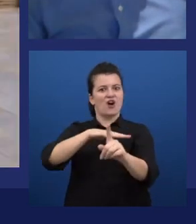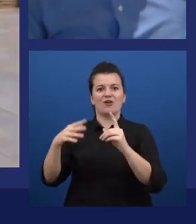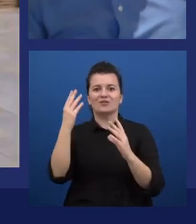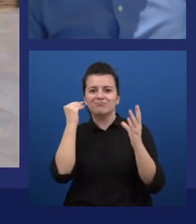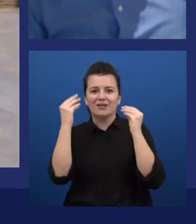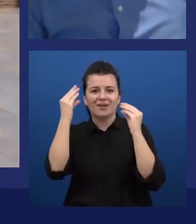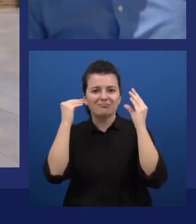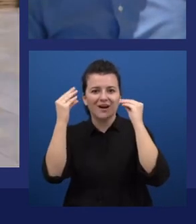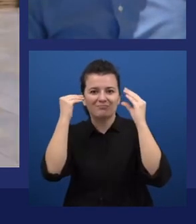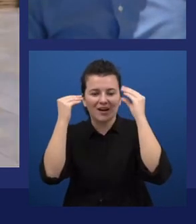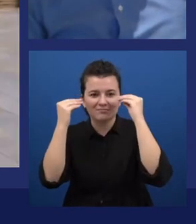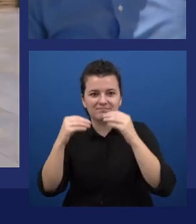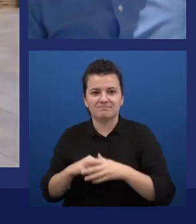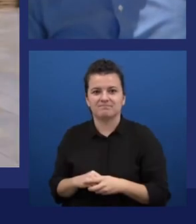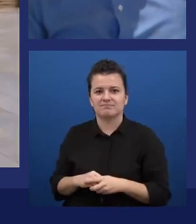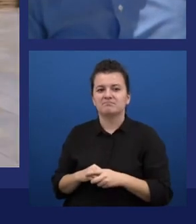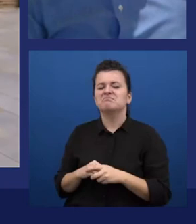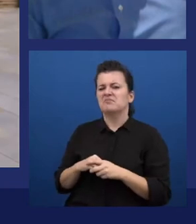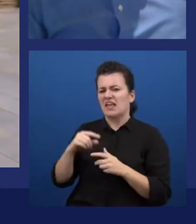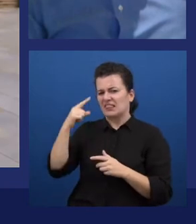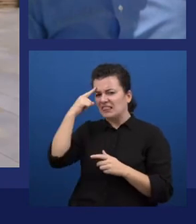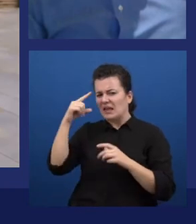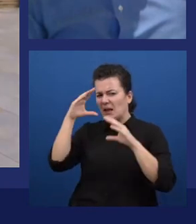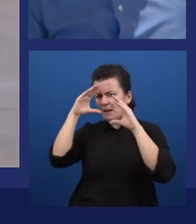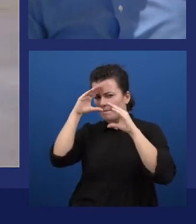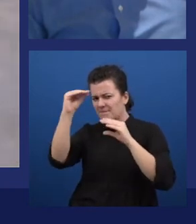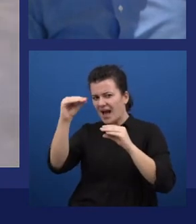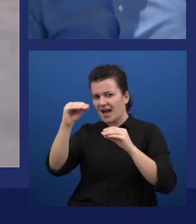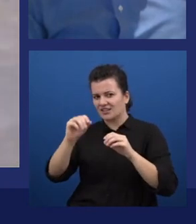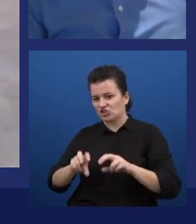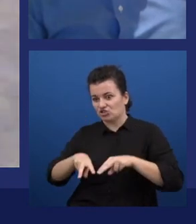I think it's a man jumping in the air doing a trick on a skateboard.